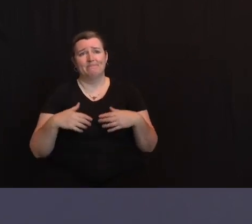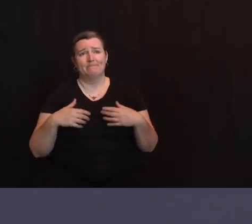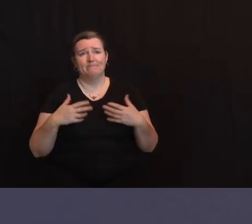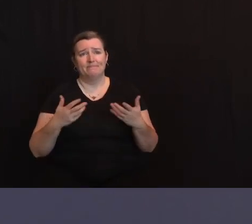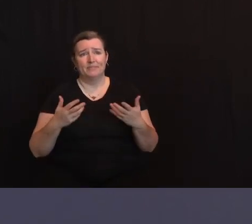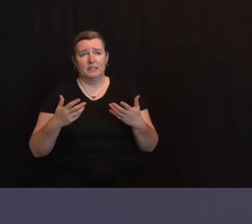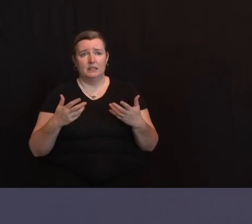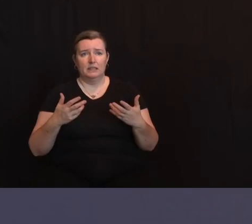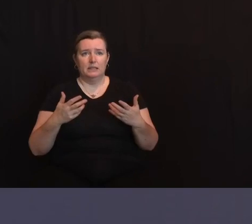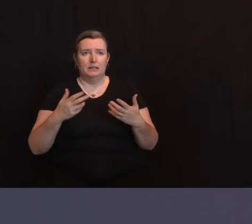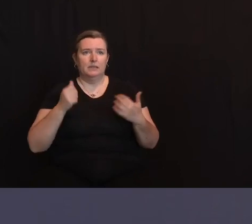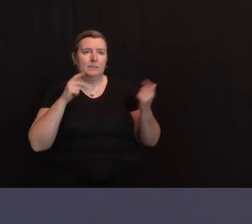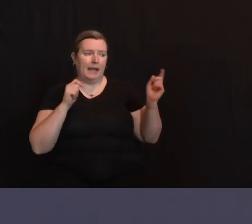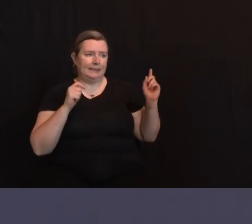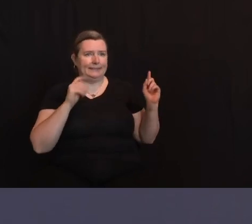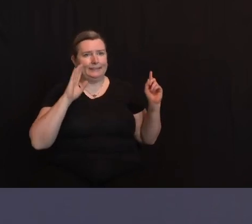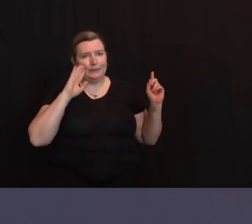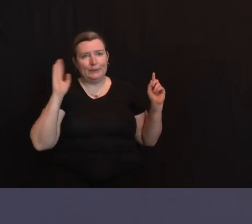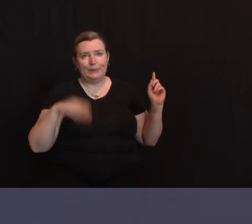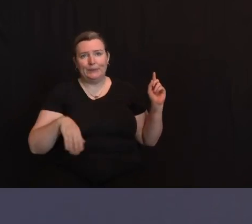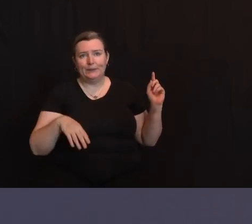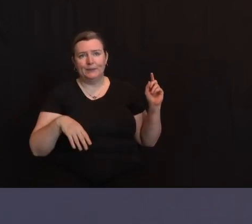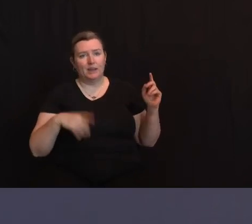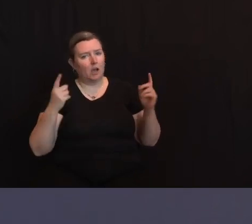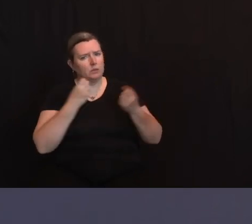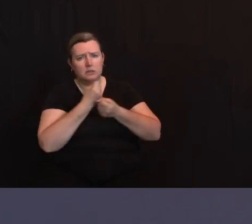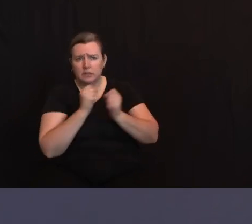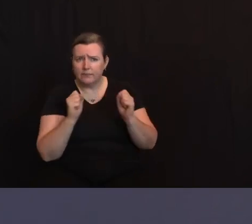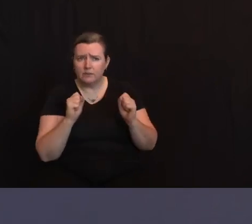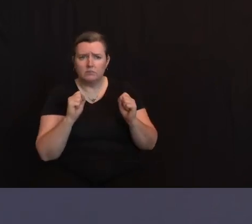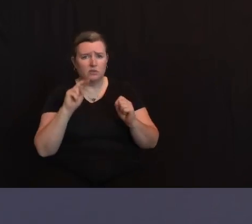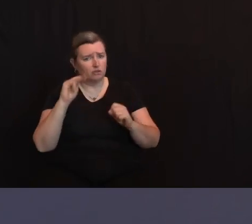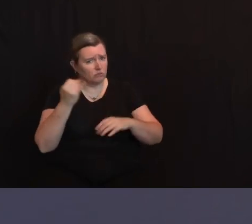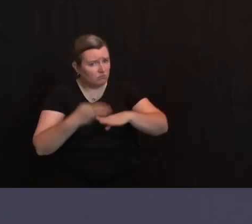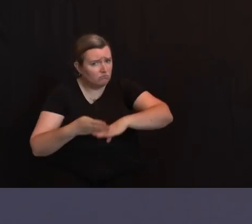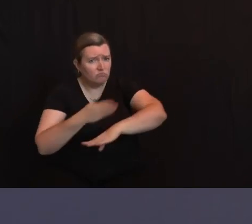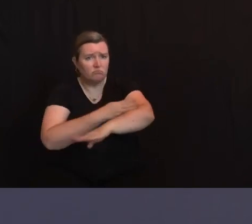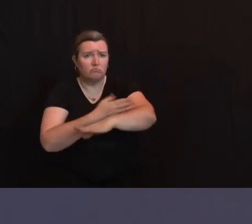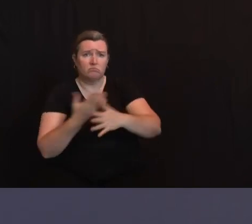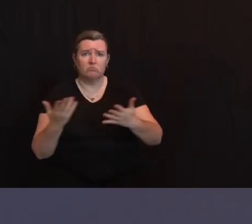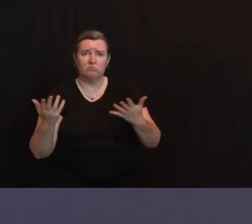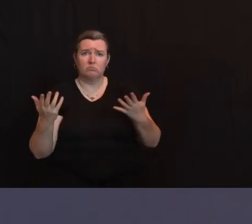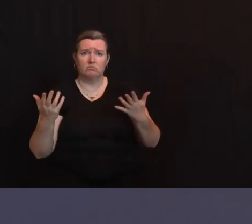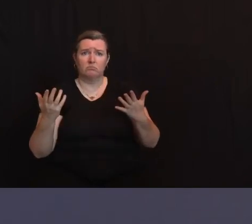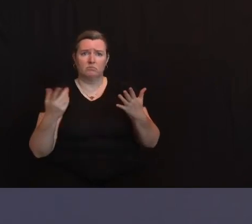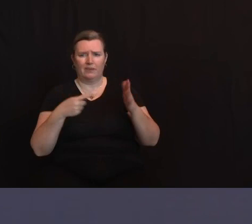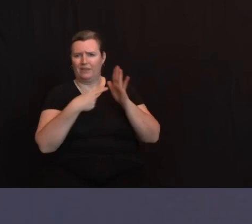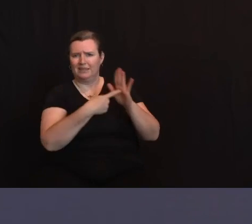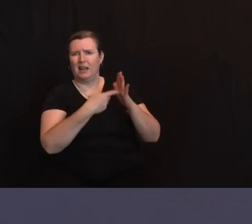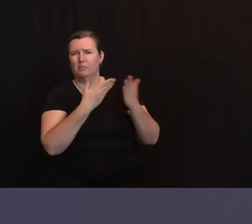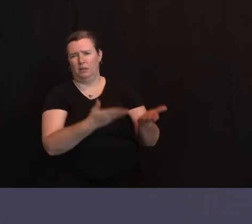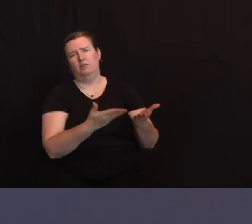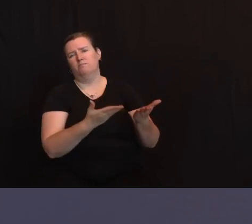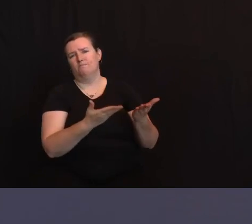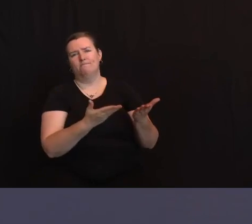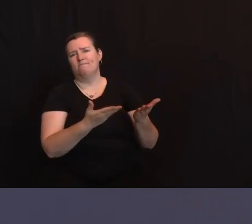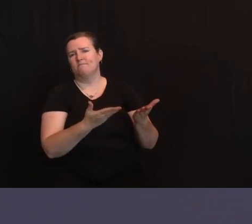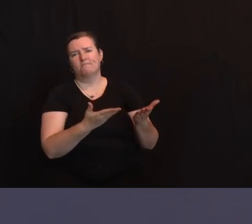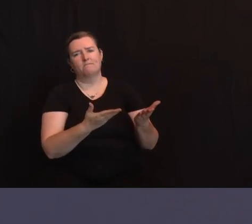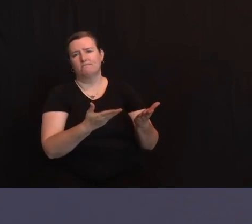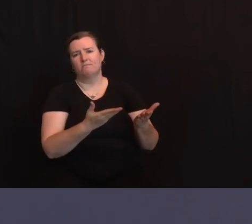but there's too many examples that continue to tell us that we're not home yet. We have a ways to go. So